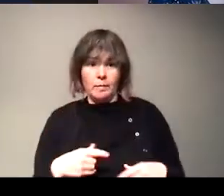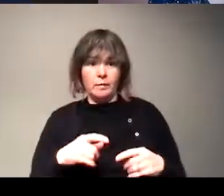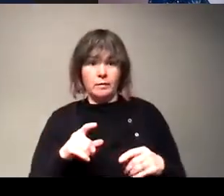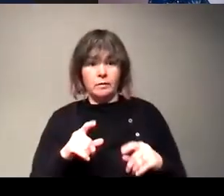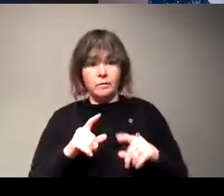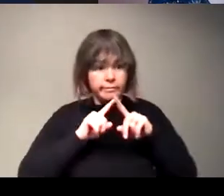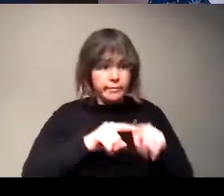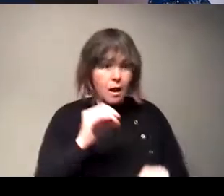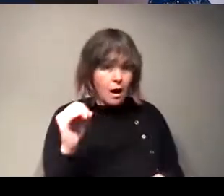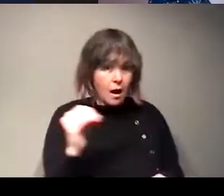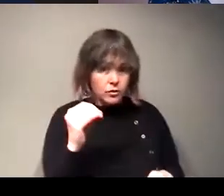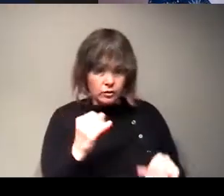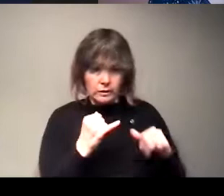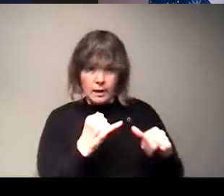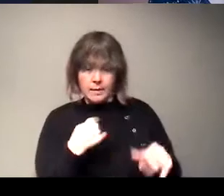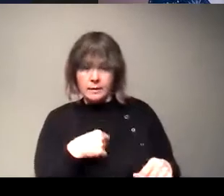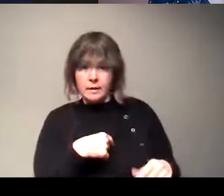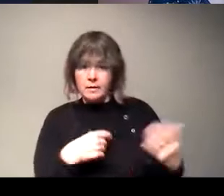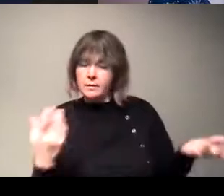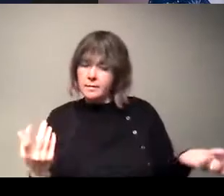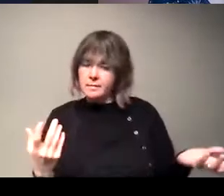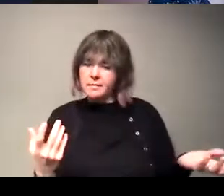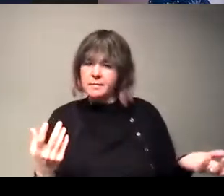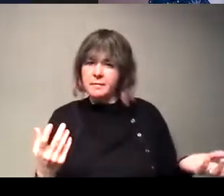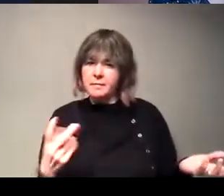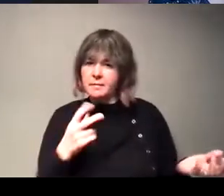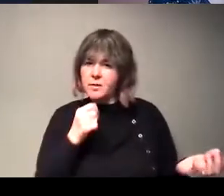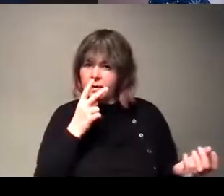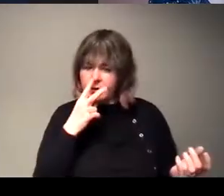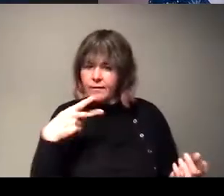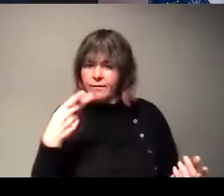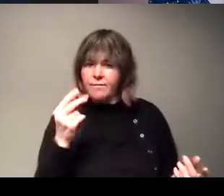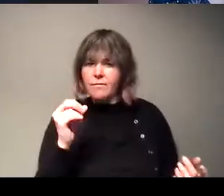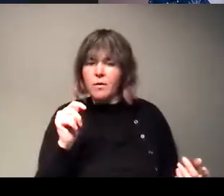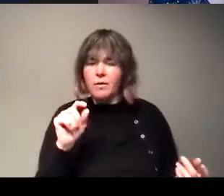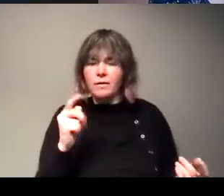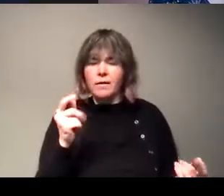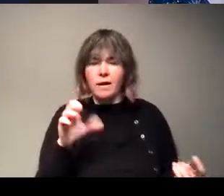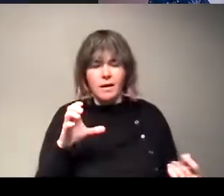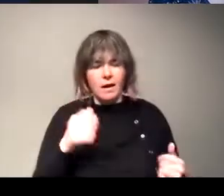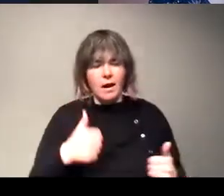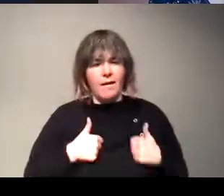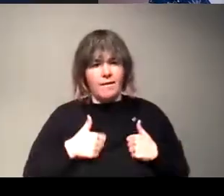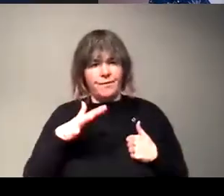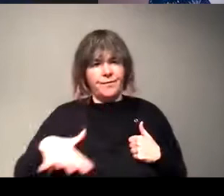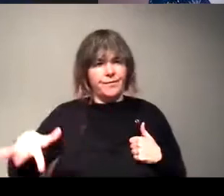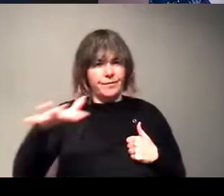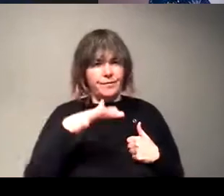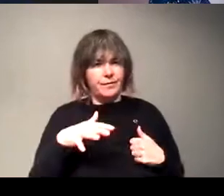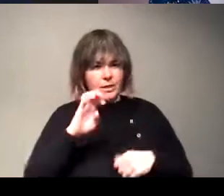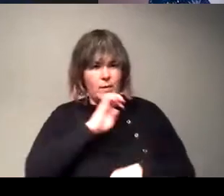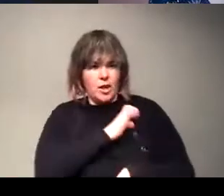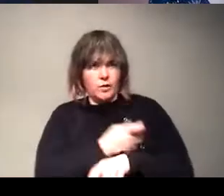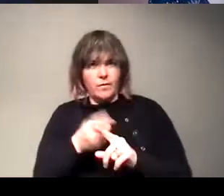breathing life forms, you don't see a lot of like photosynthetic life on Tatooine. So that's a good question. Like, how does it get